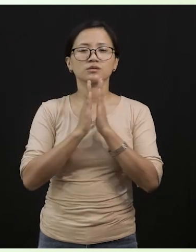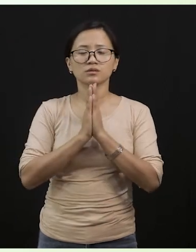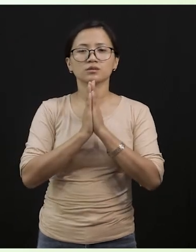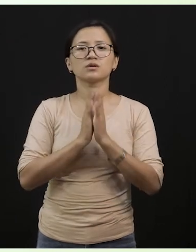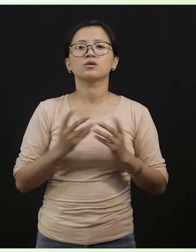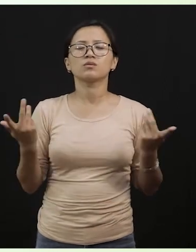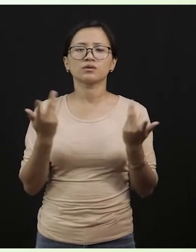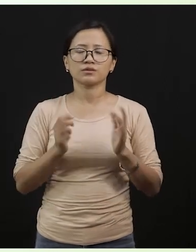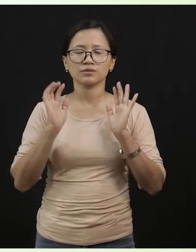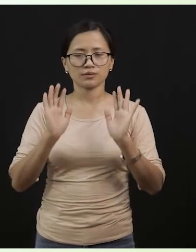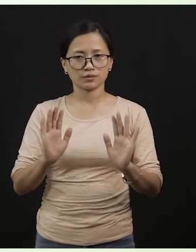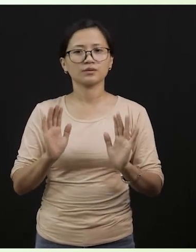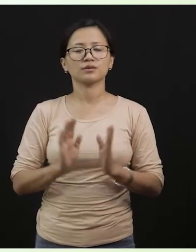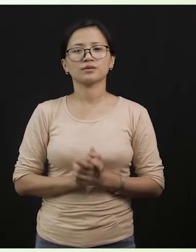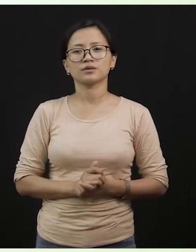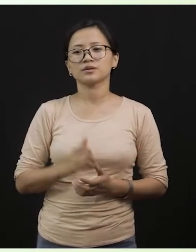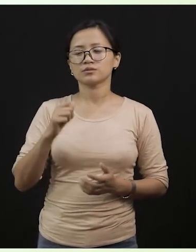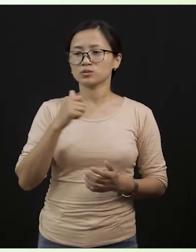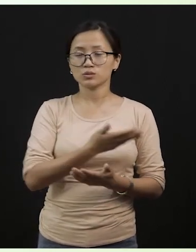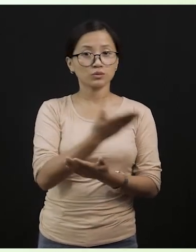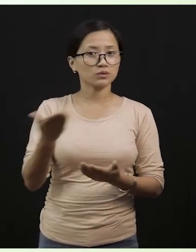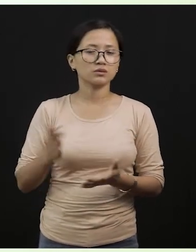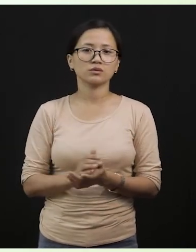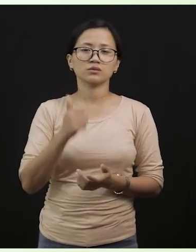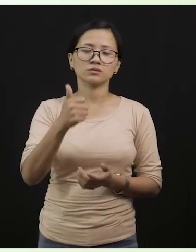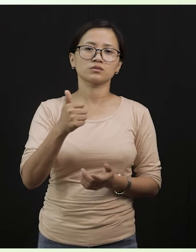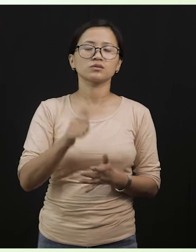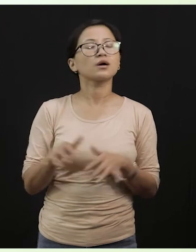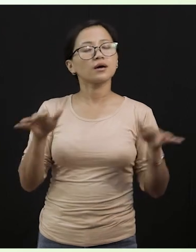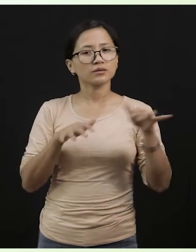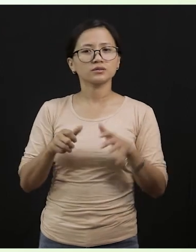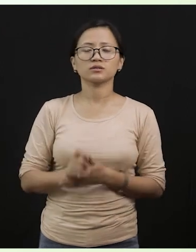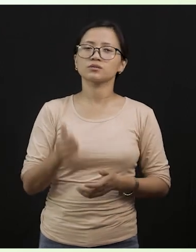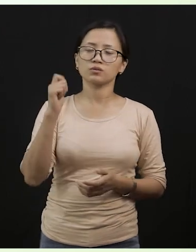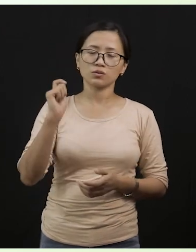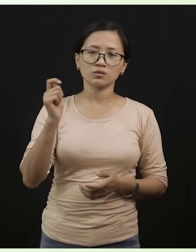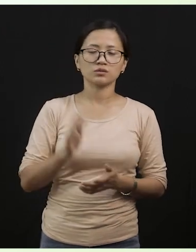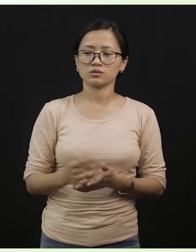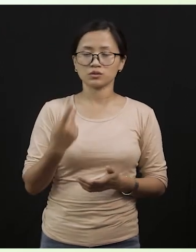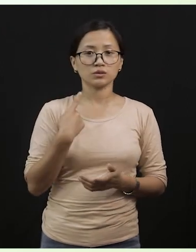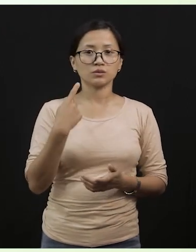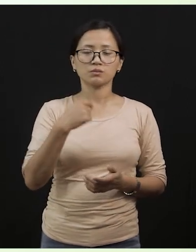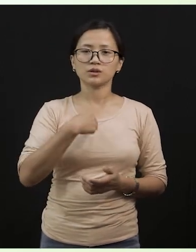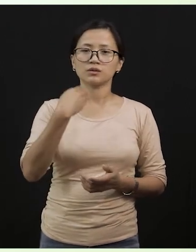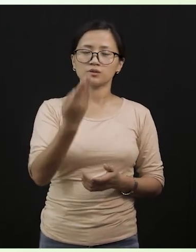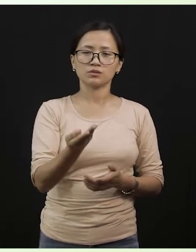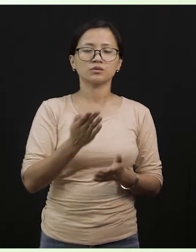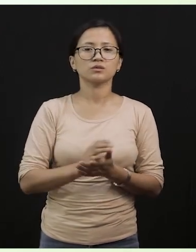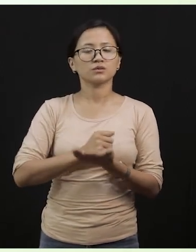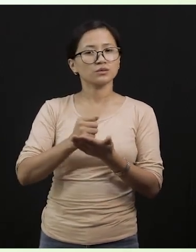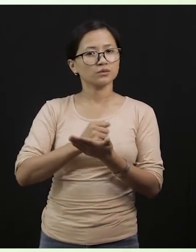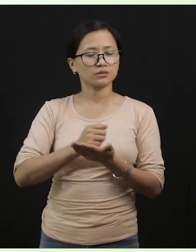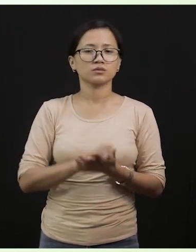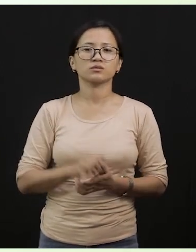for whatever we have. And so those are the good deeds, the good actions that you and I should do. So we will all start